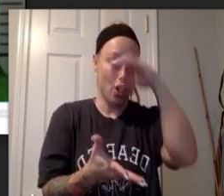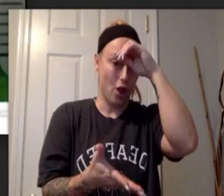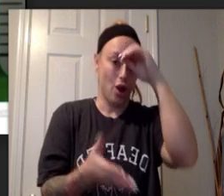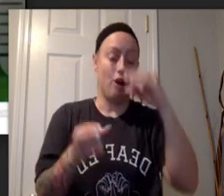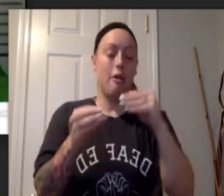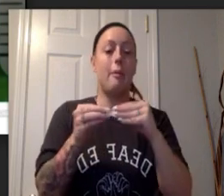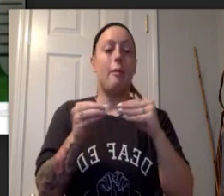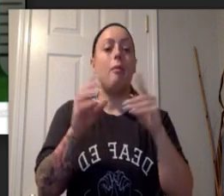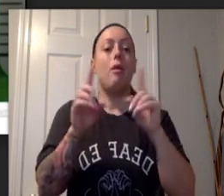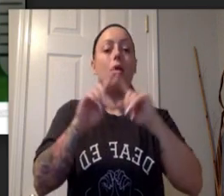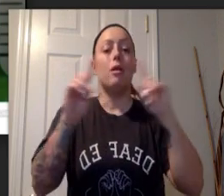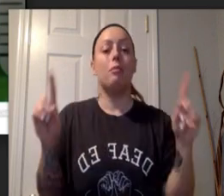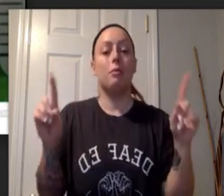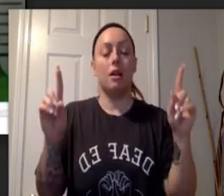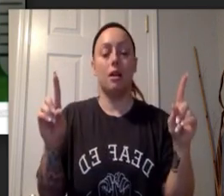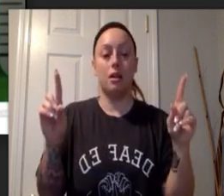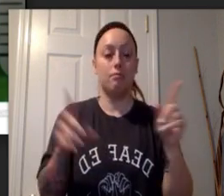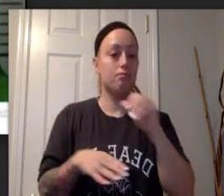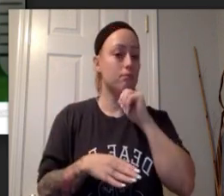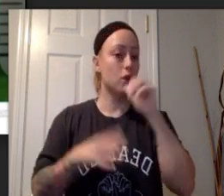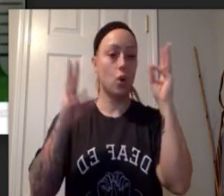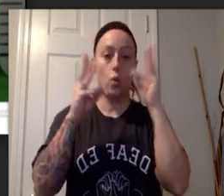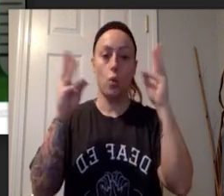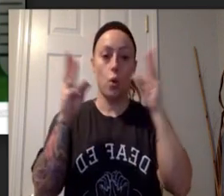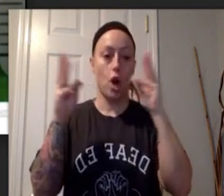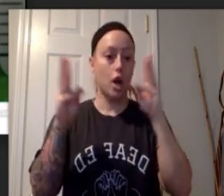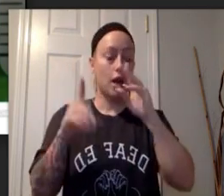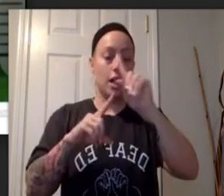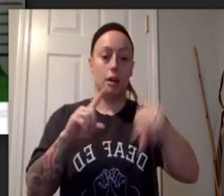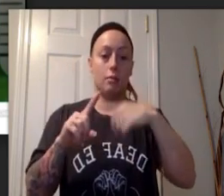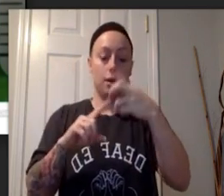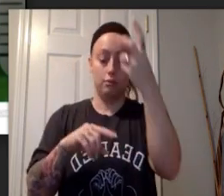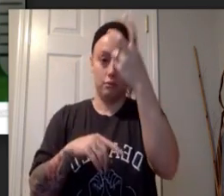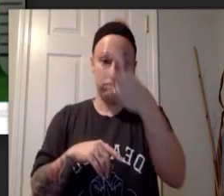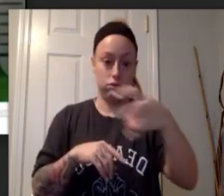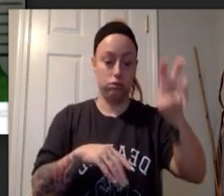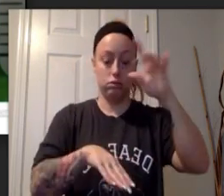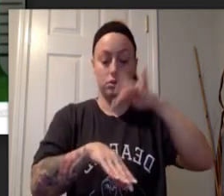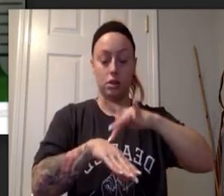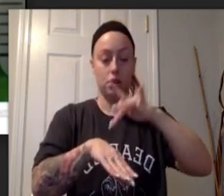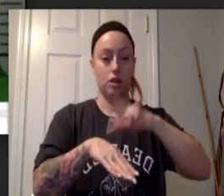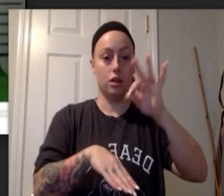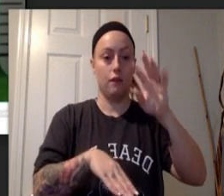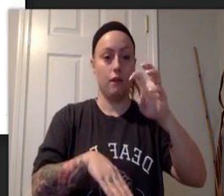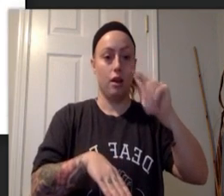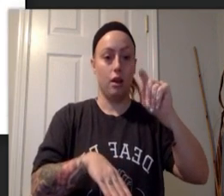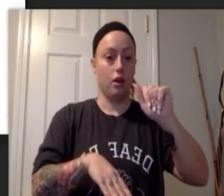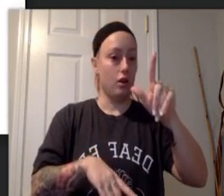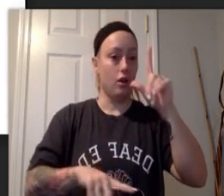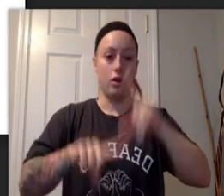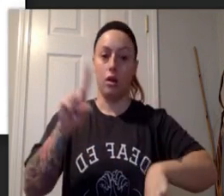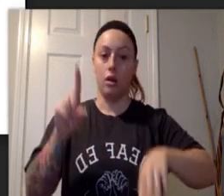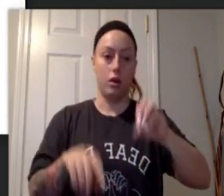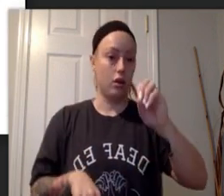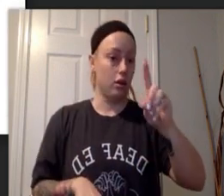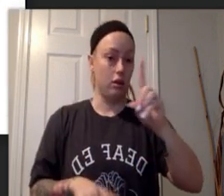there does not need to be any concern about transdermal, like touching fentanyl. You can't overdose. So there's